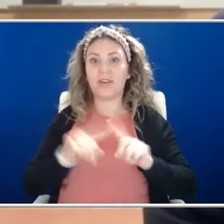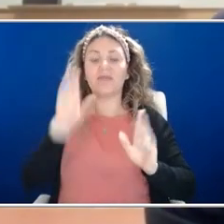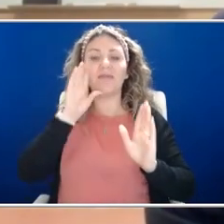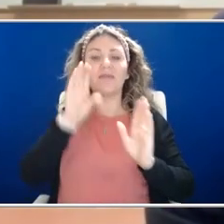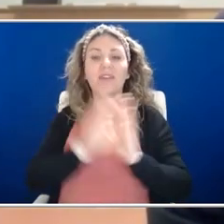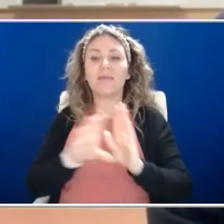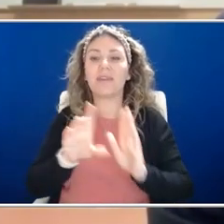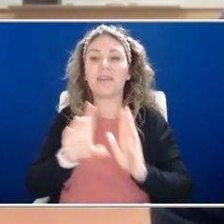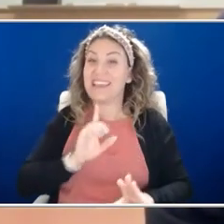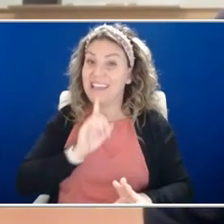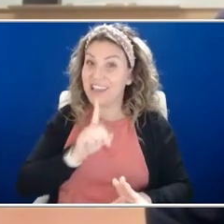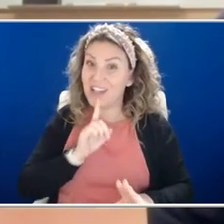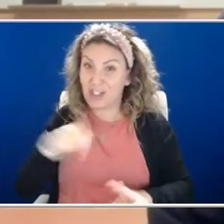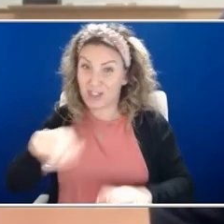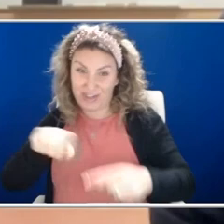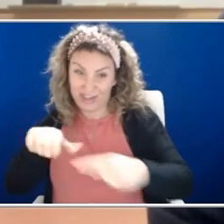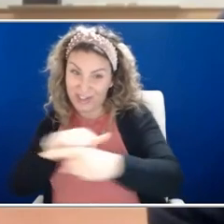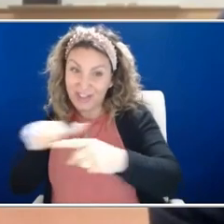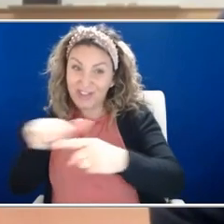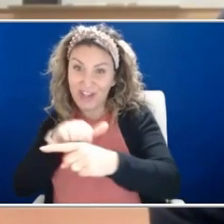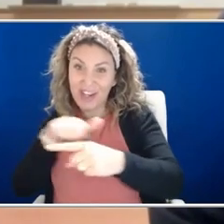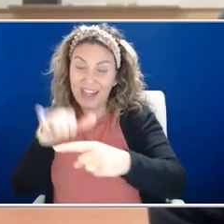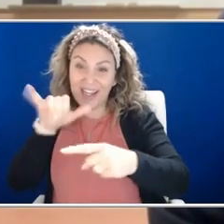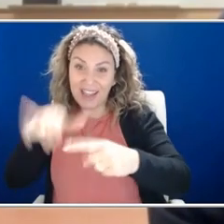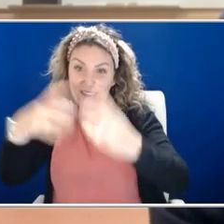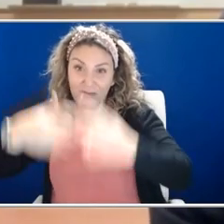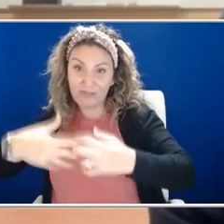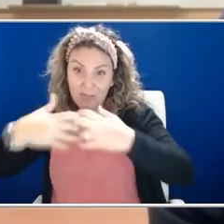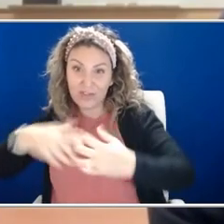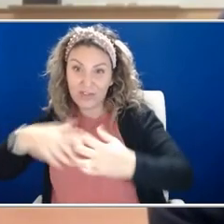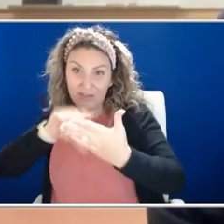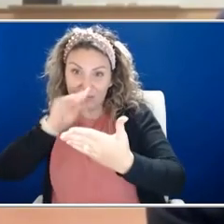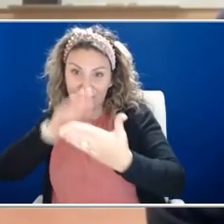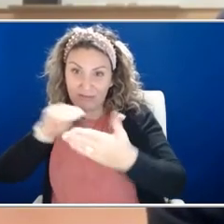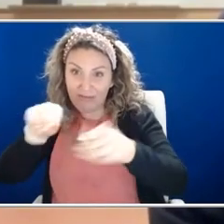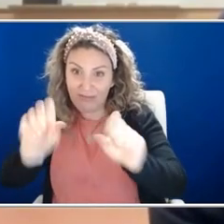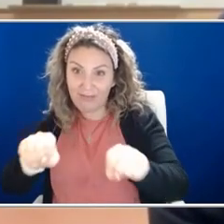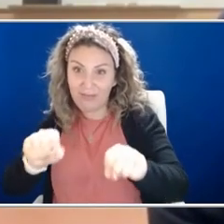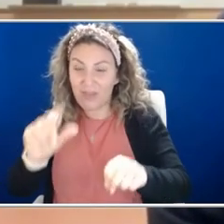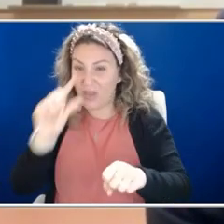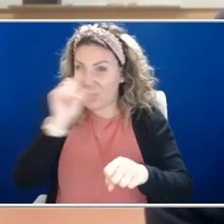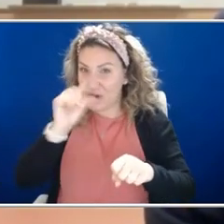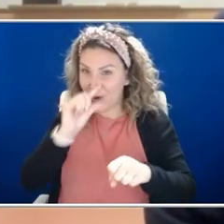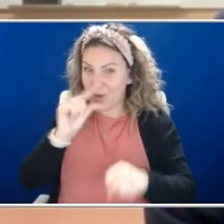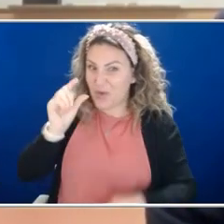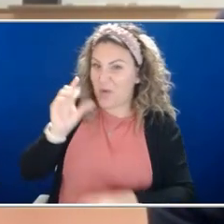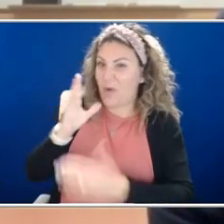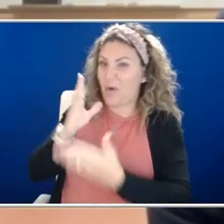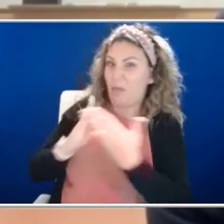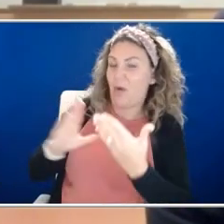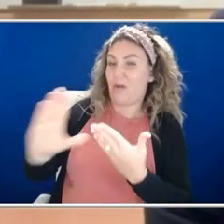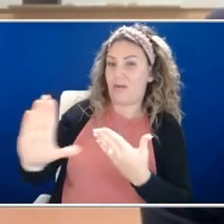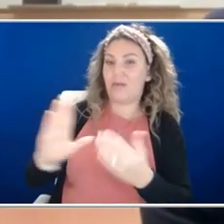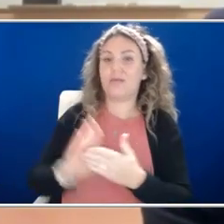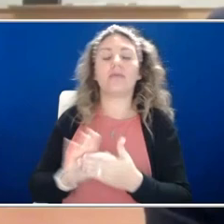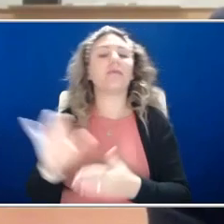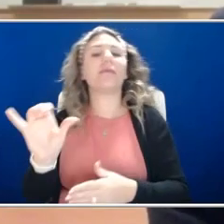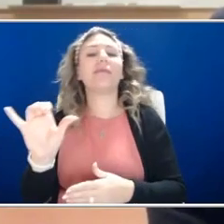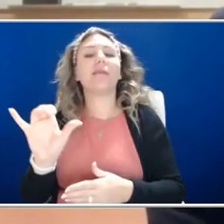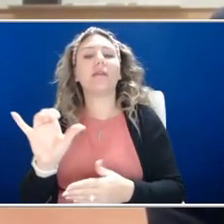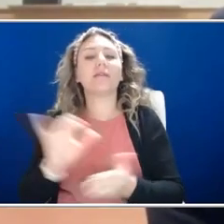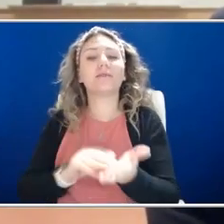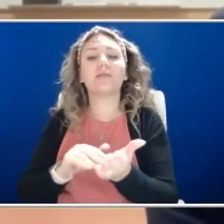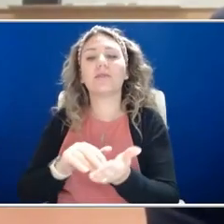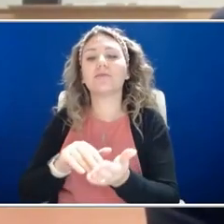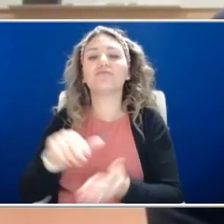you're actually training that machine learning capability that's on the Google side. And so, like Dr. Liu said, I think we're,